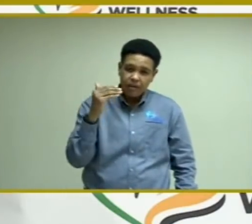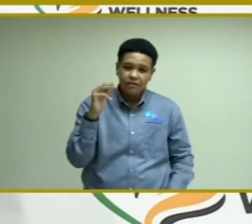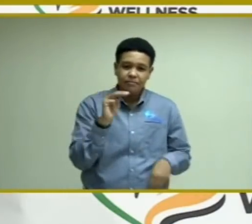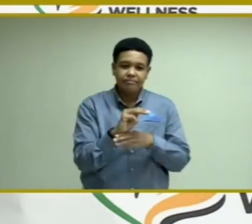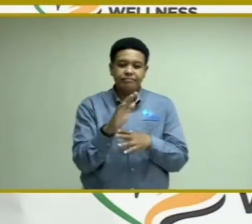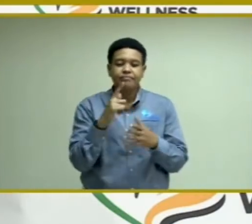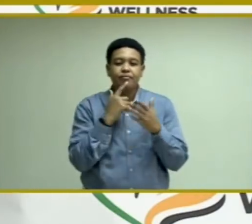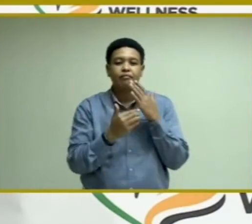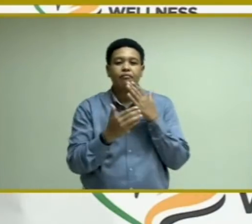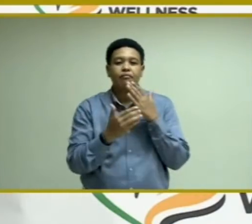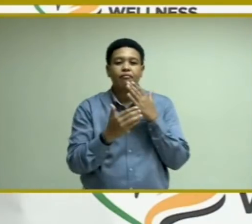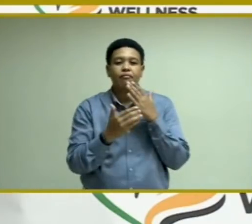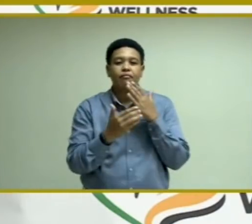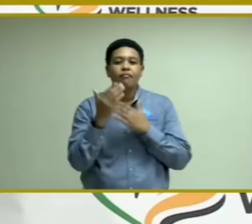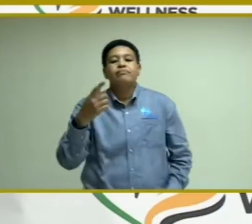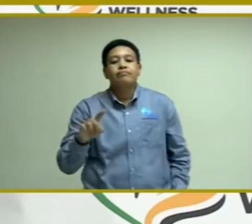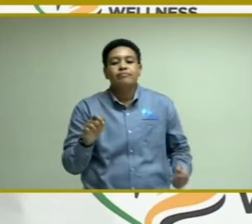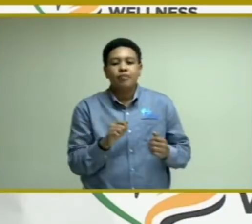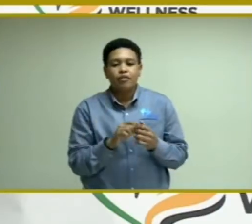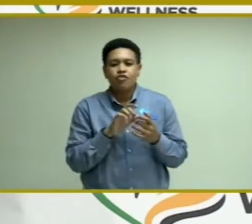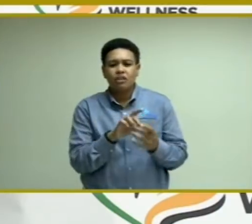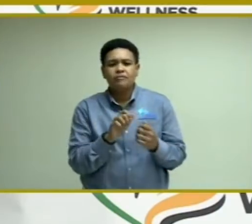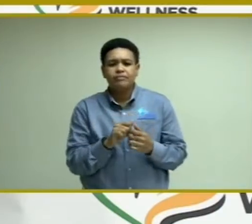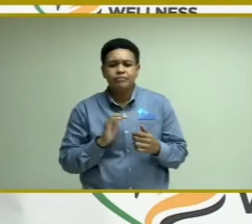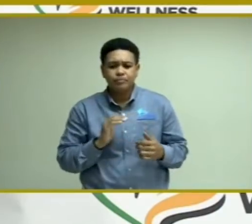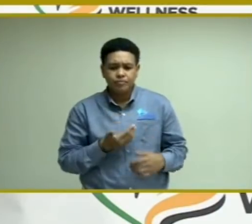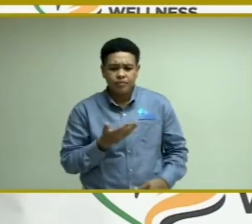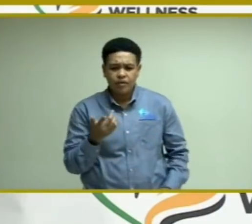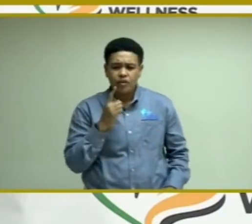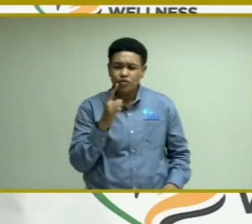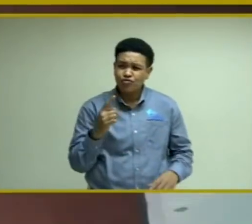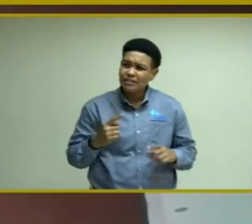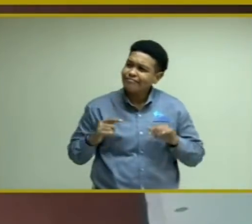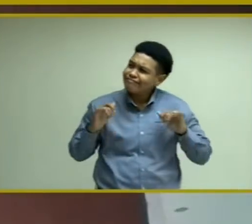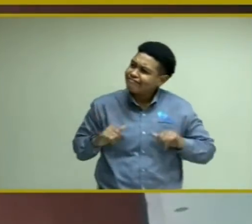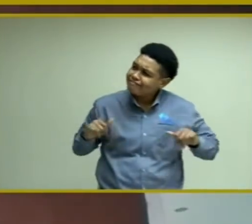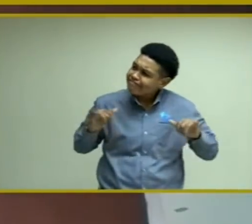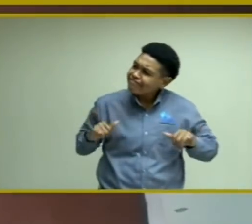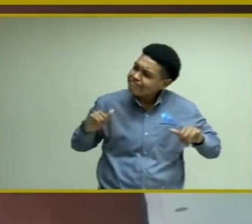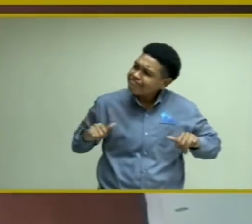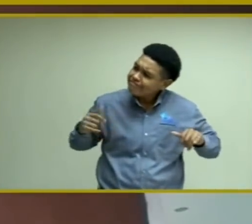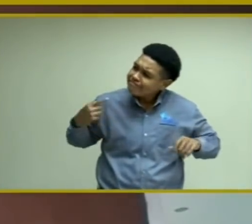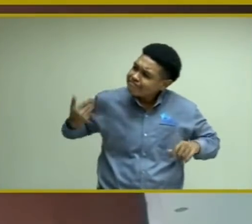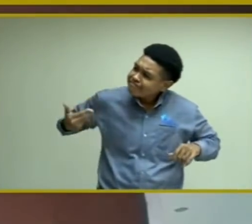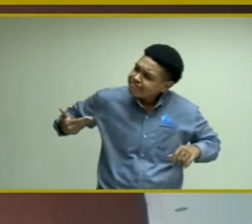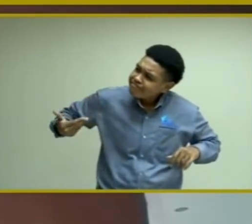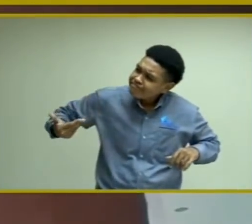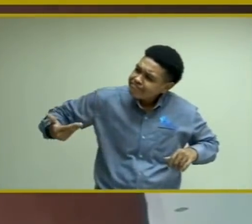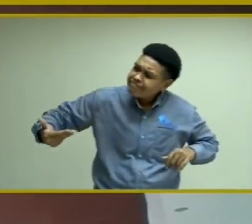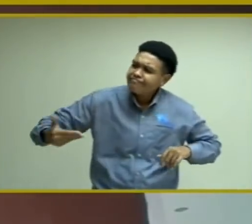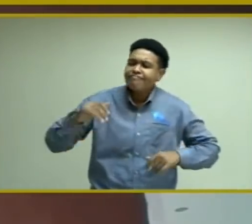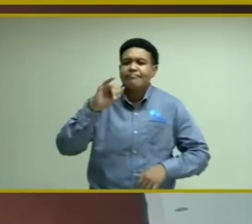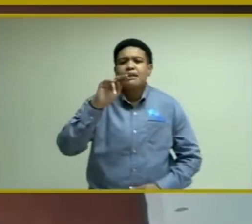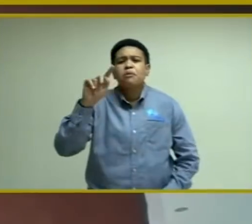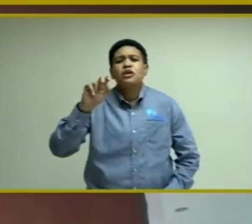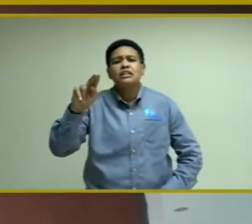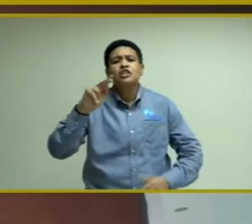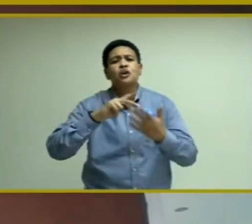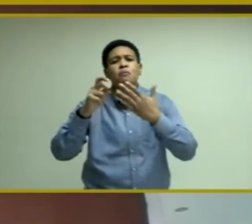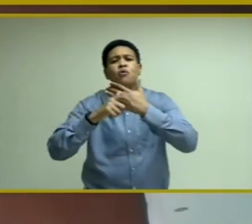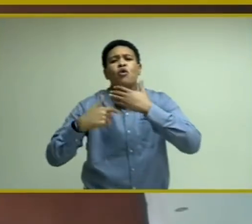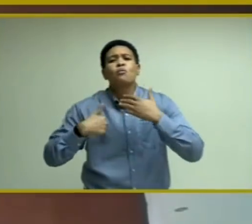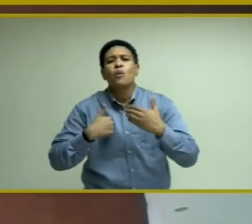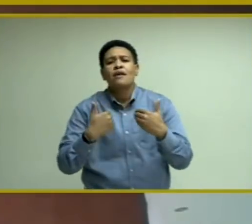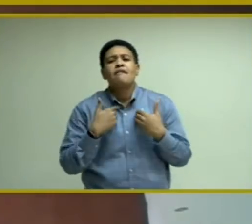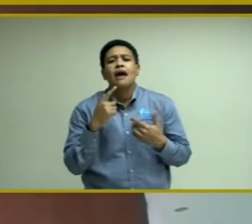everyone. With regards to our routine immunization program, we have